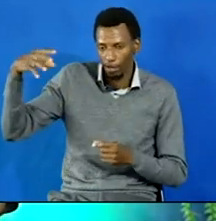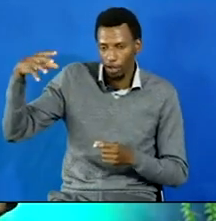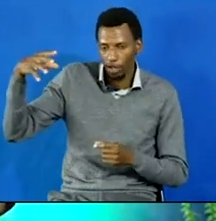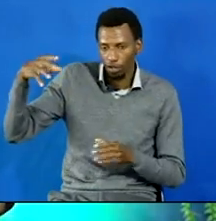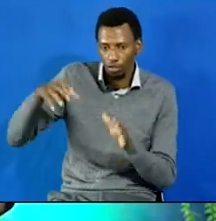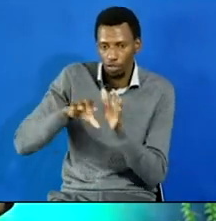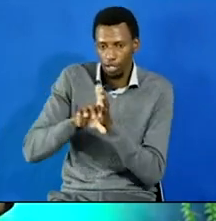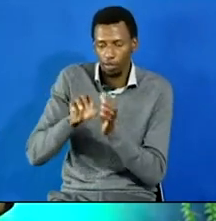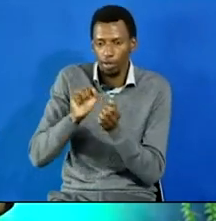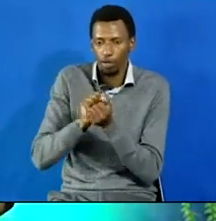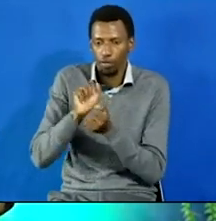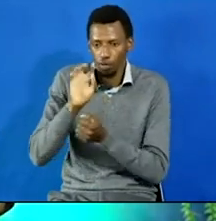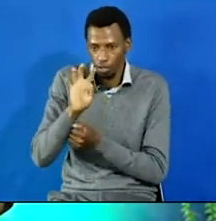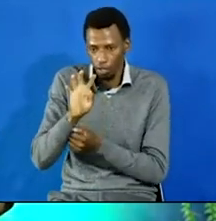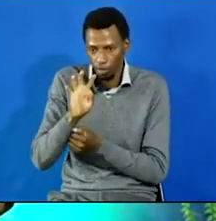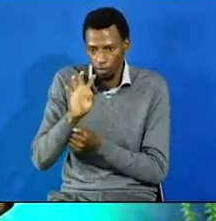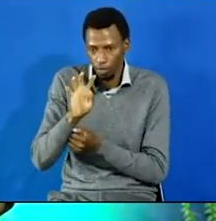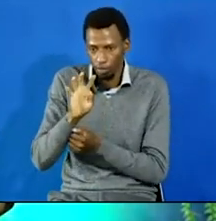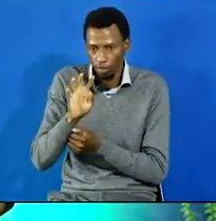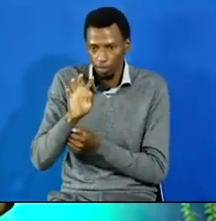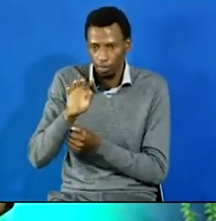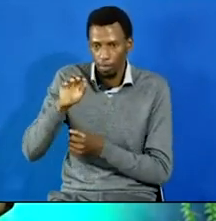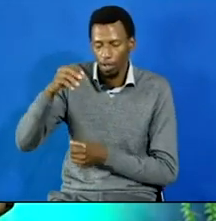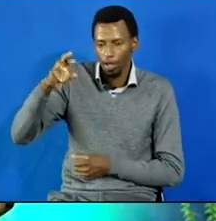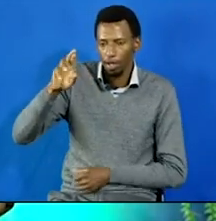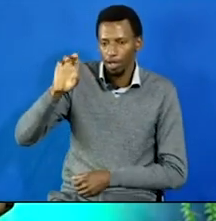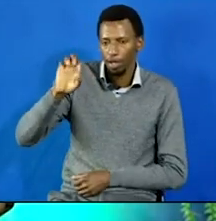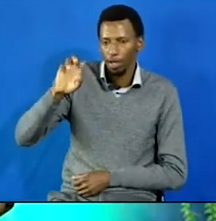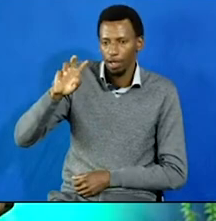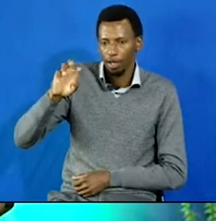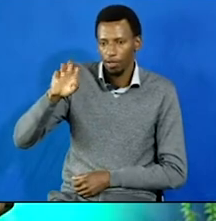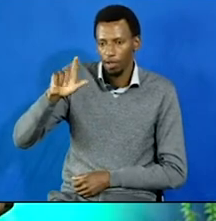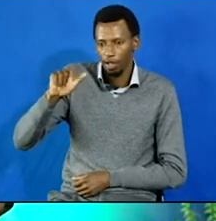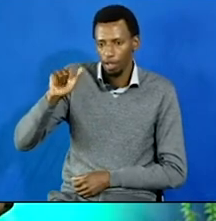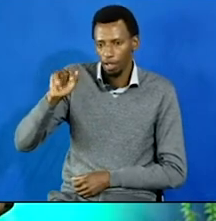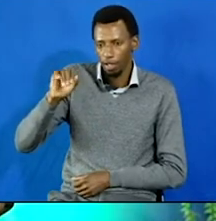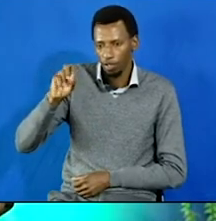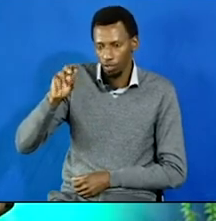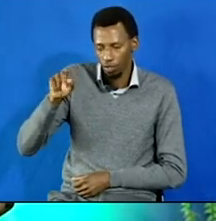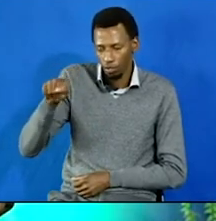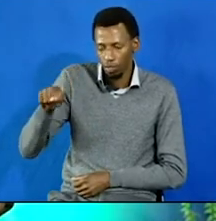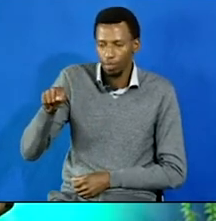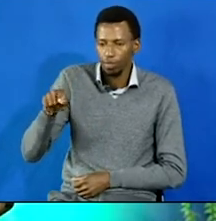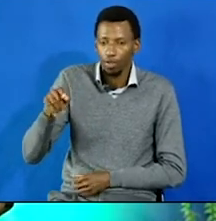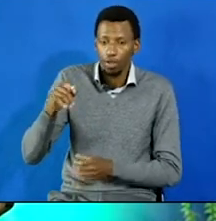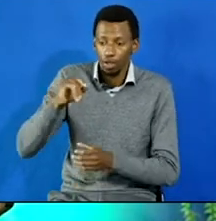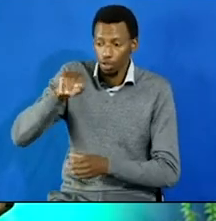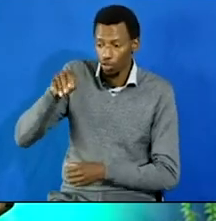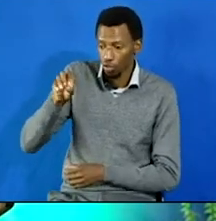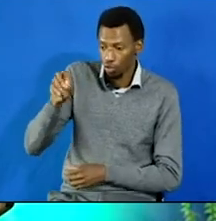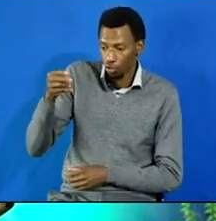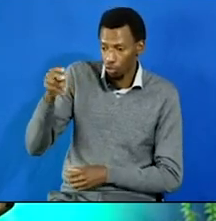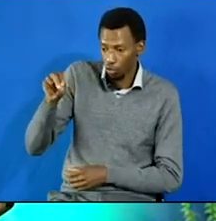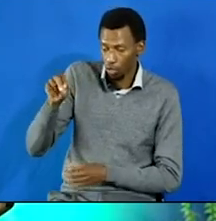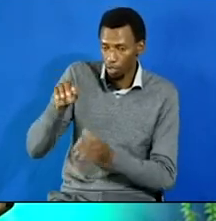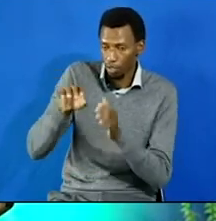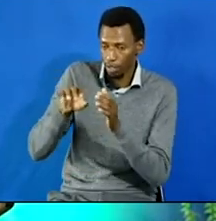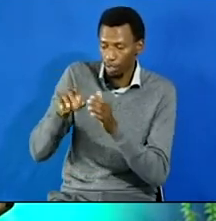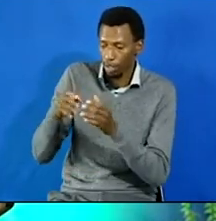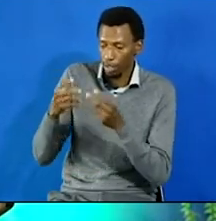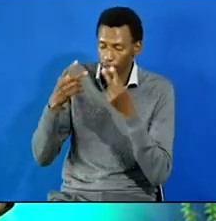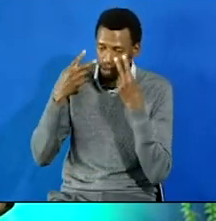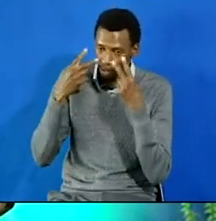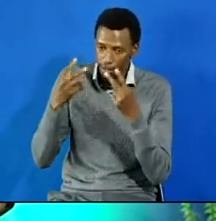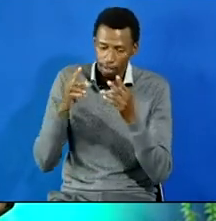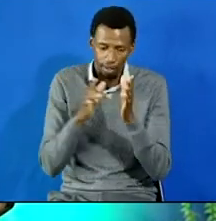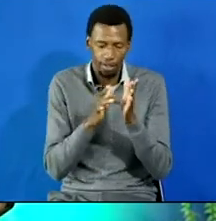16, John the Revelator saw Jesus, and Jesus revealed to